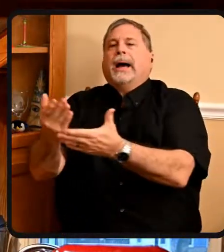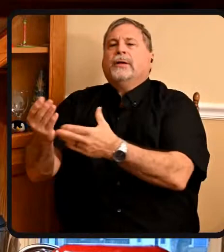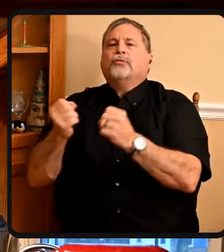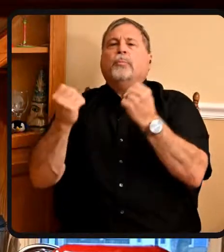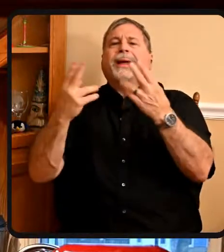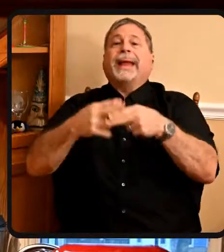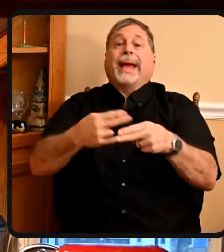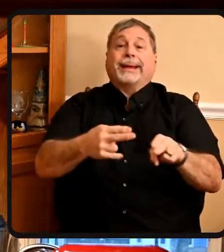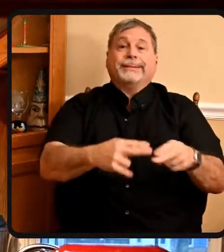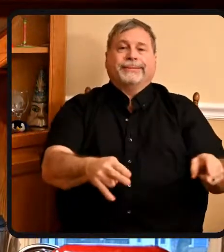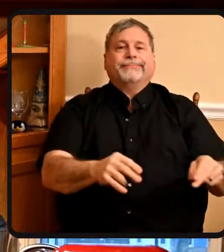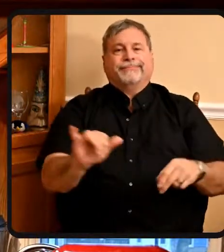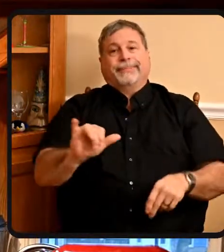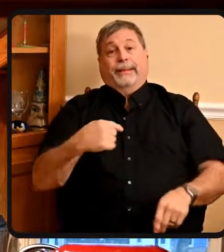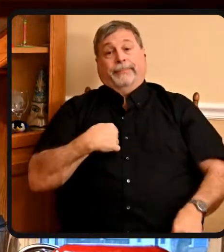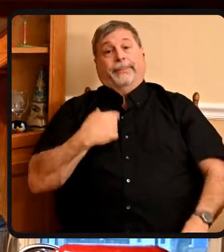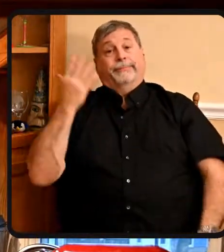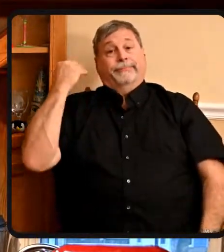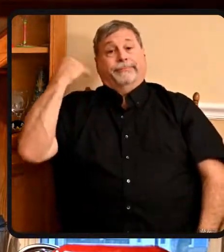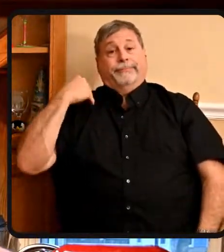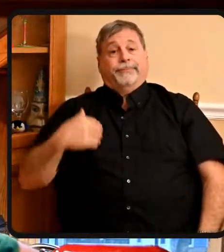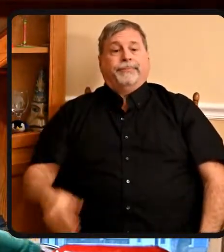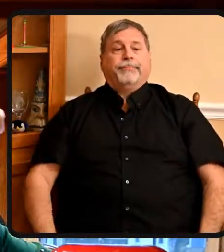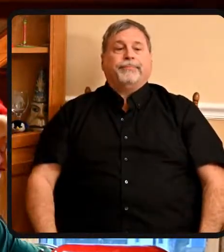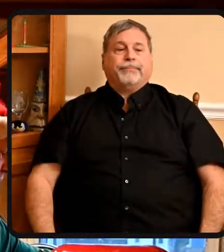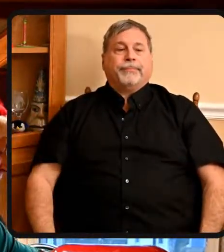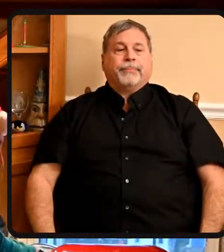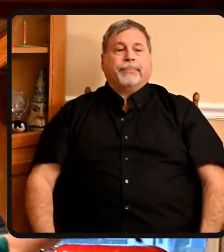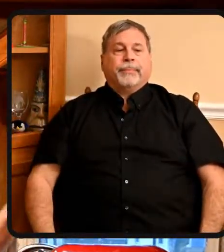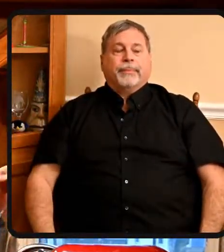many eggs, like I did at one point,